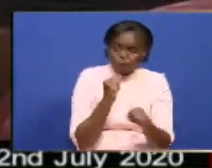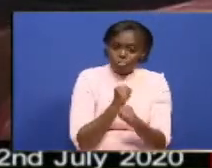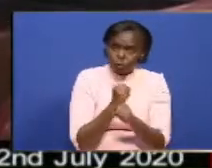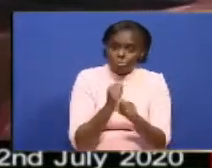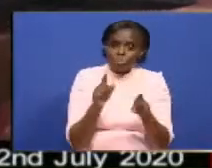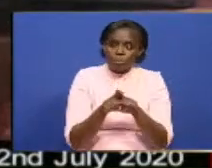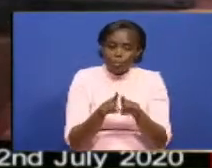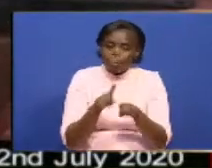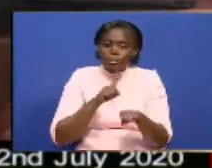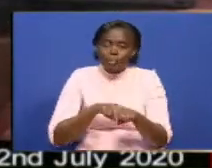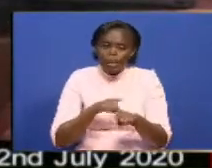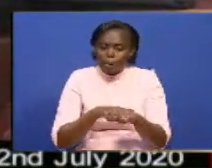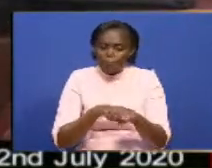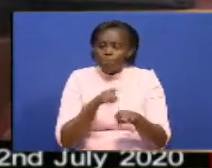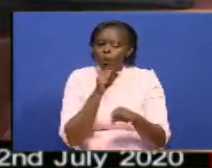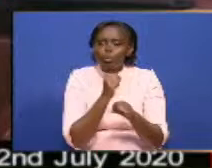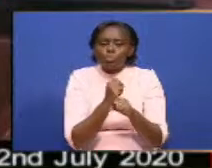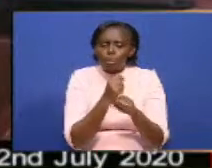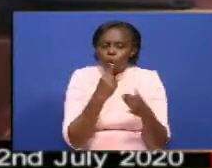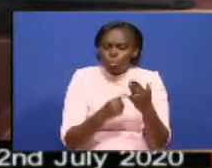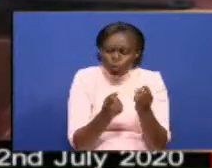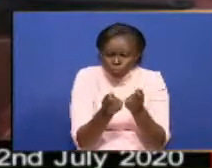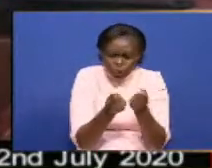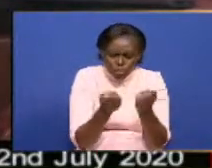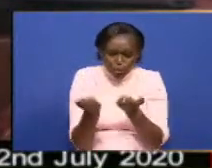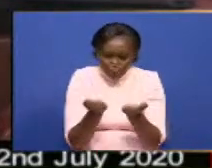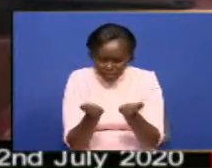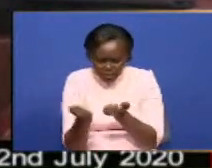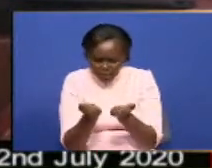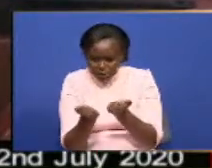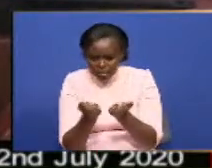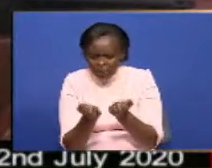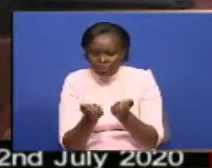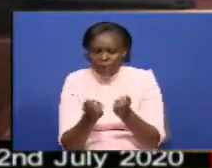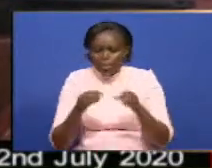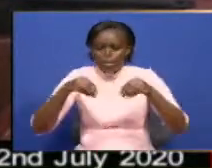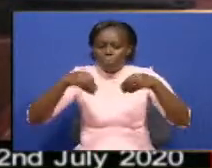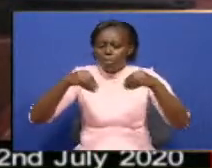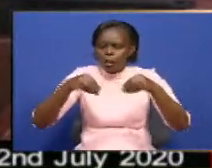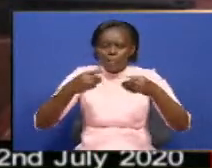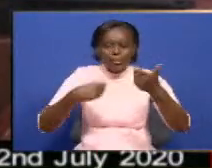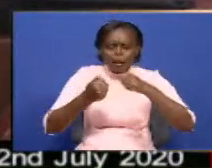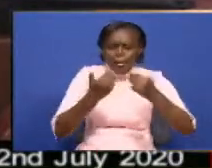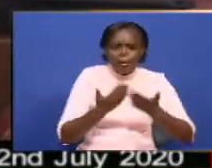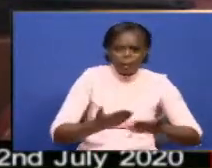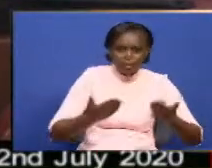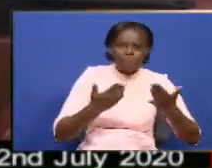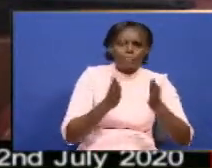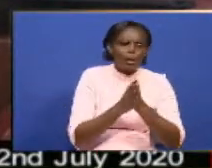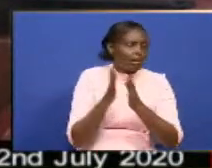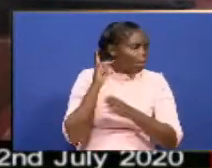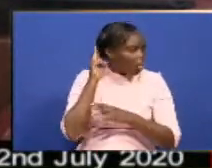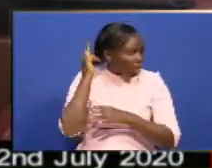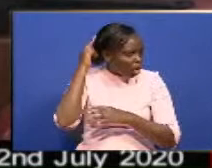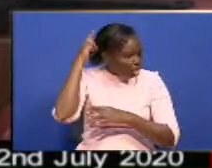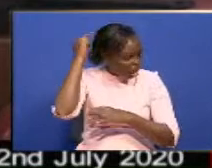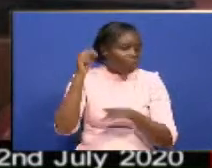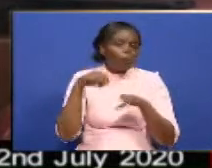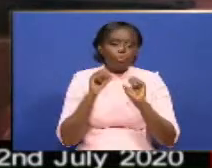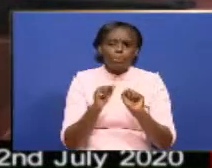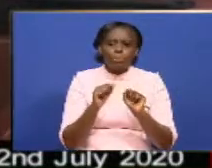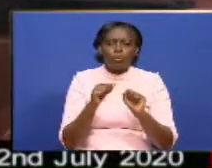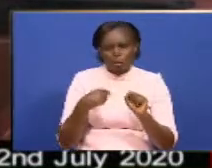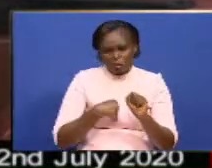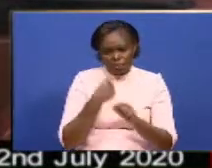also doing this kind of small businesses like hawking and also hair cutting. So I think it should